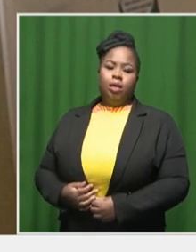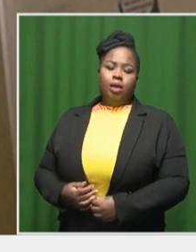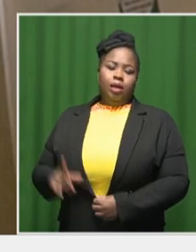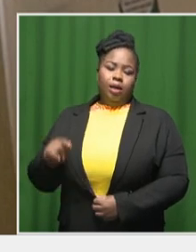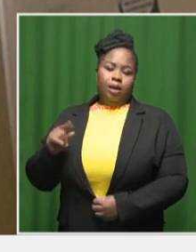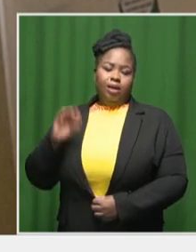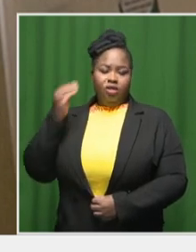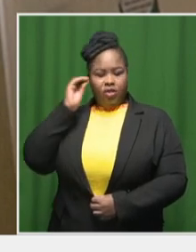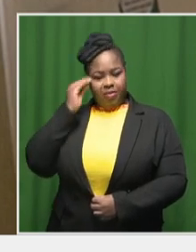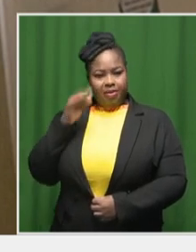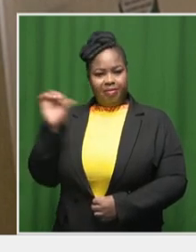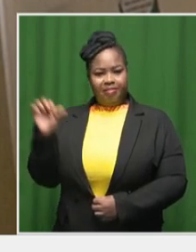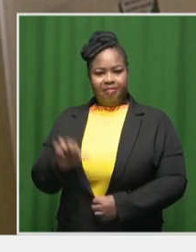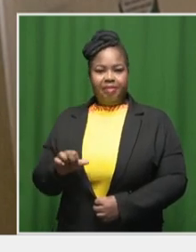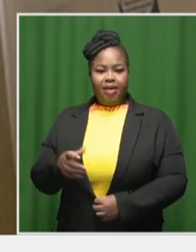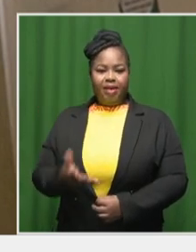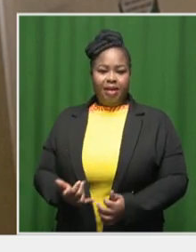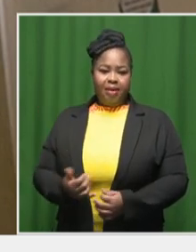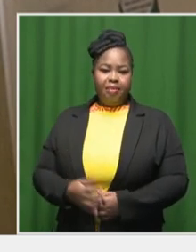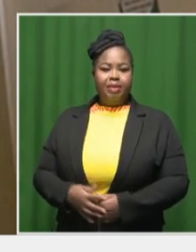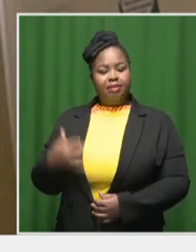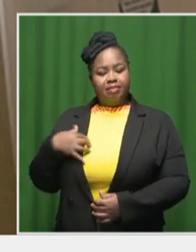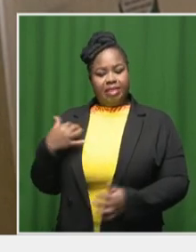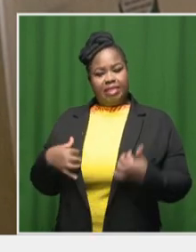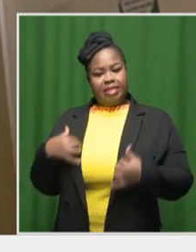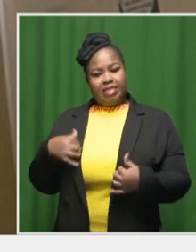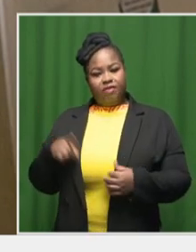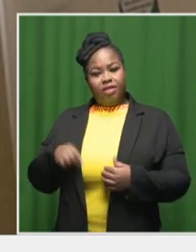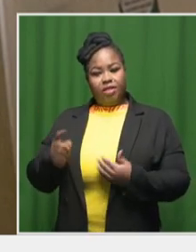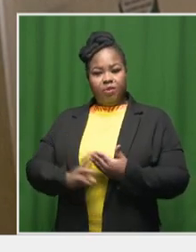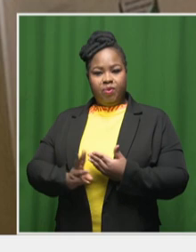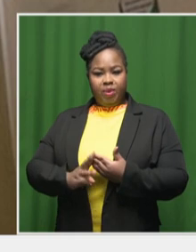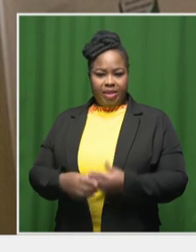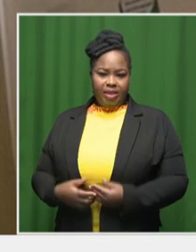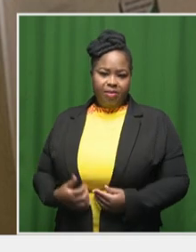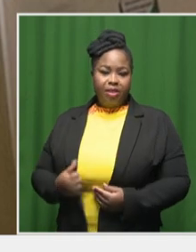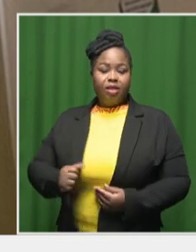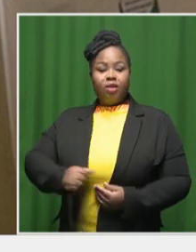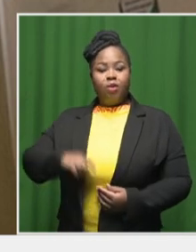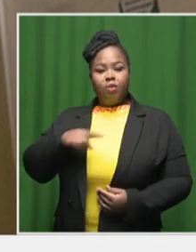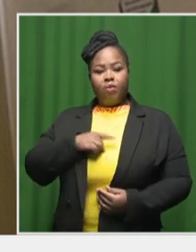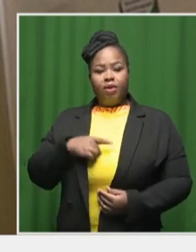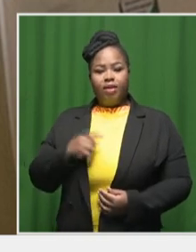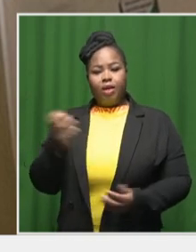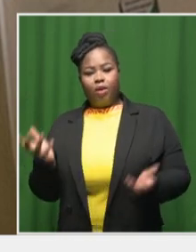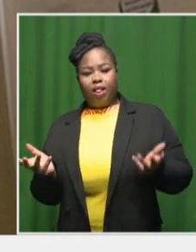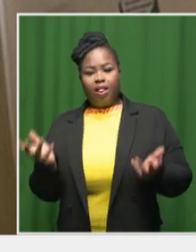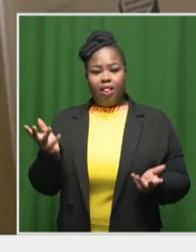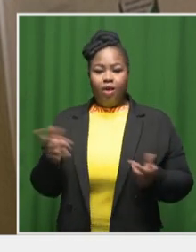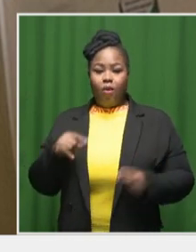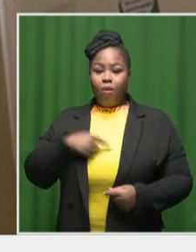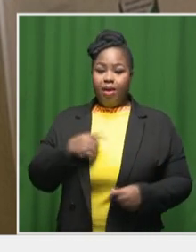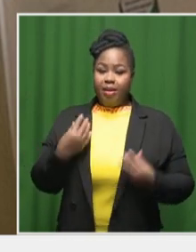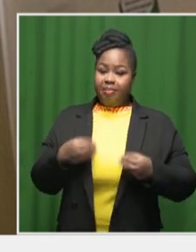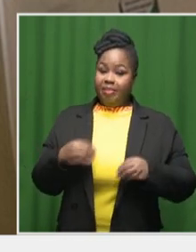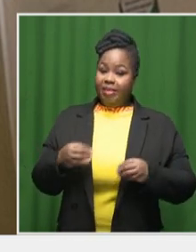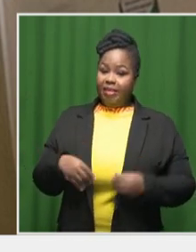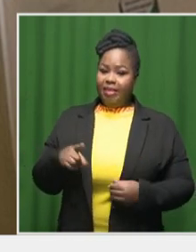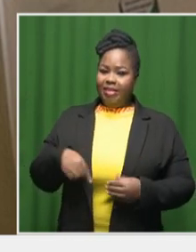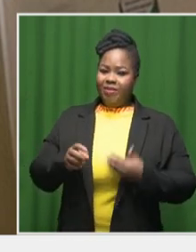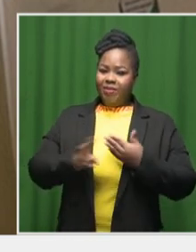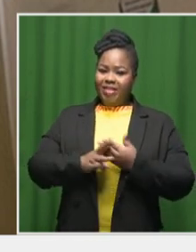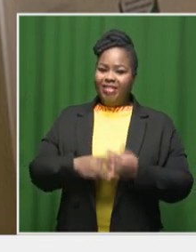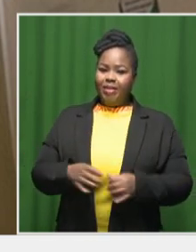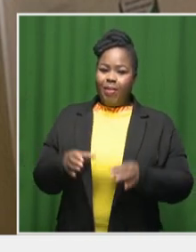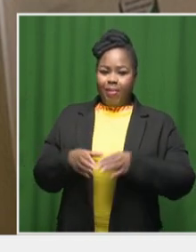amazing being back with the Freeside Crinums. I'm really looking forward to this week. We've actually been joking because this week is going to be like a mini World